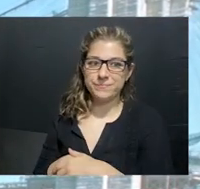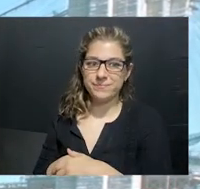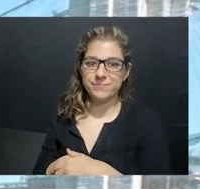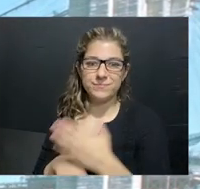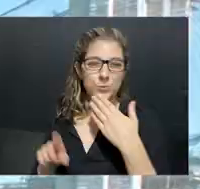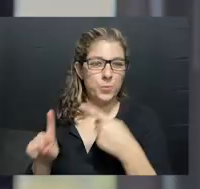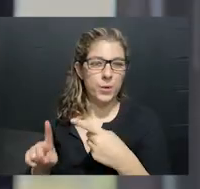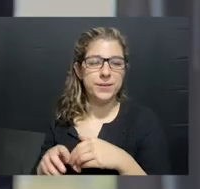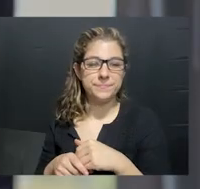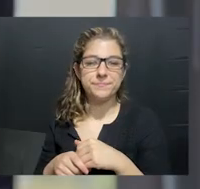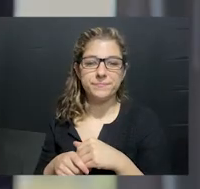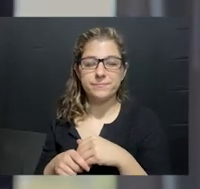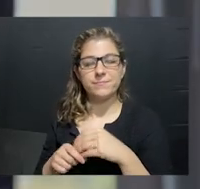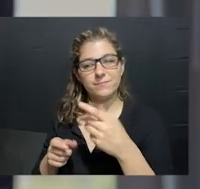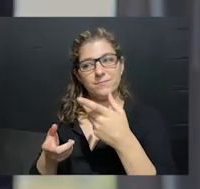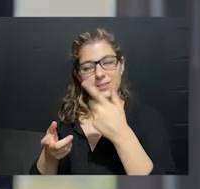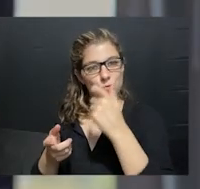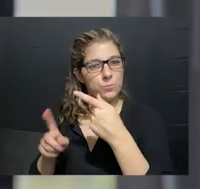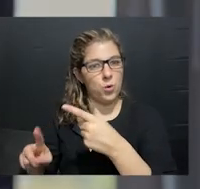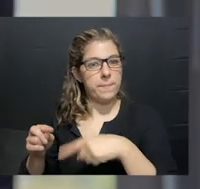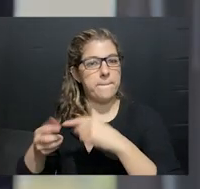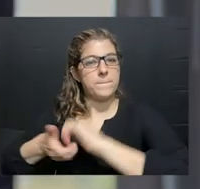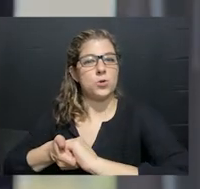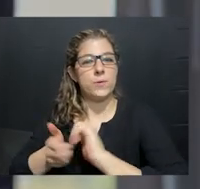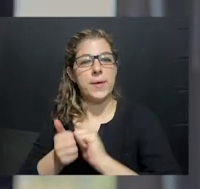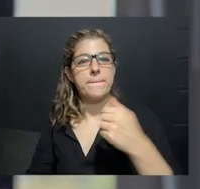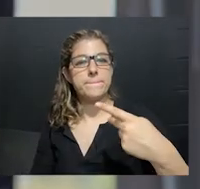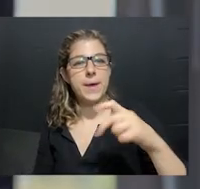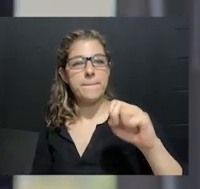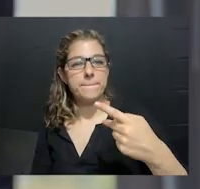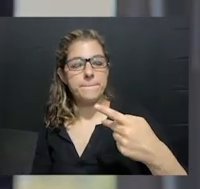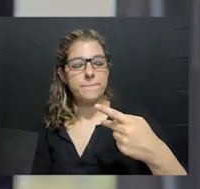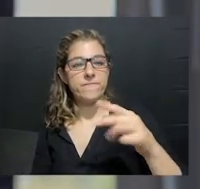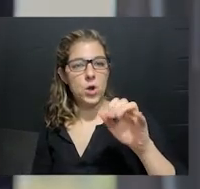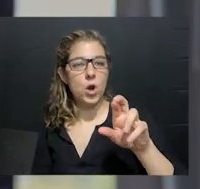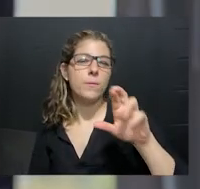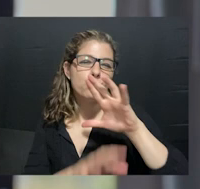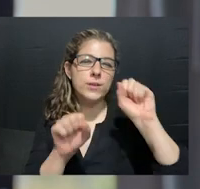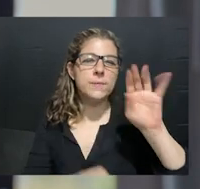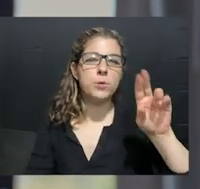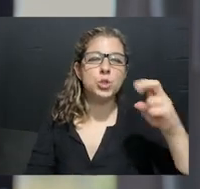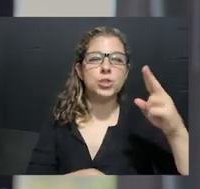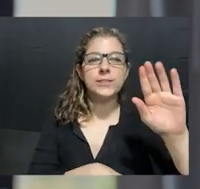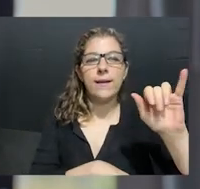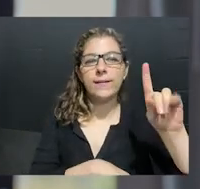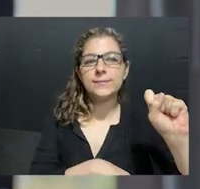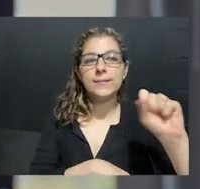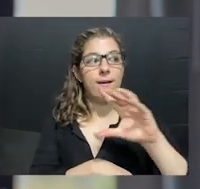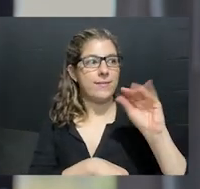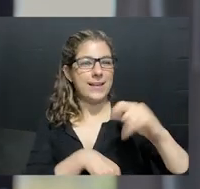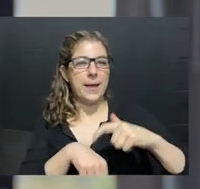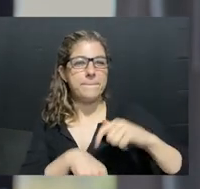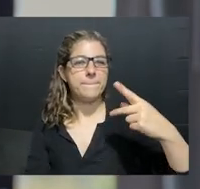point that you make, and that partnership around PEPFAR with President Bush and Speaker Pelosi at